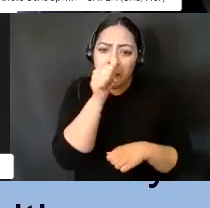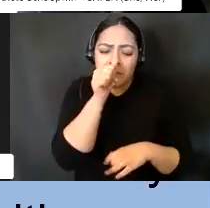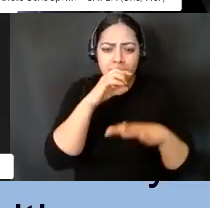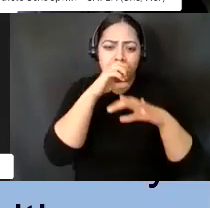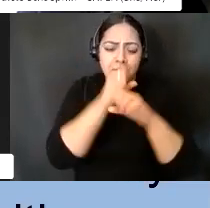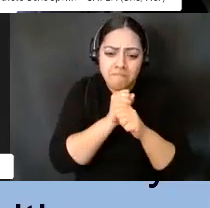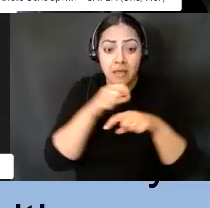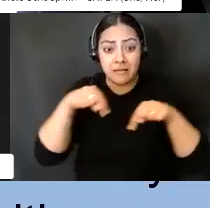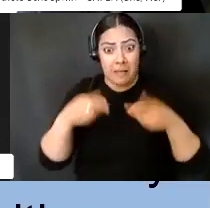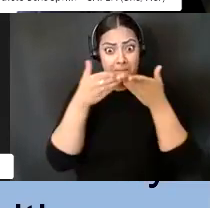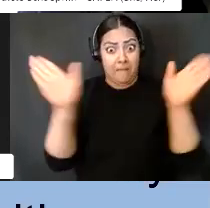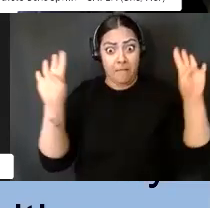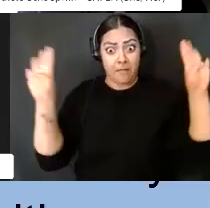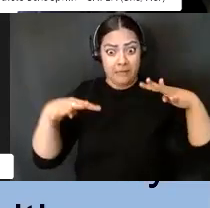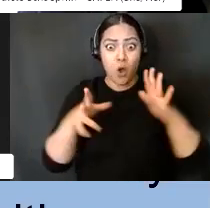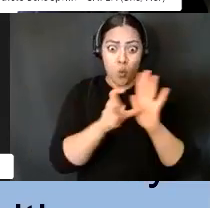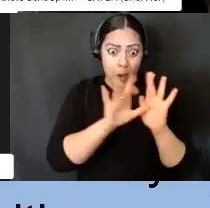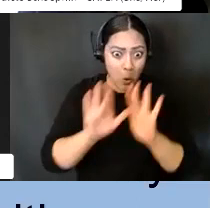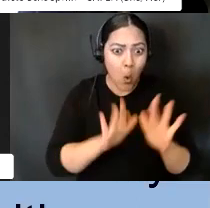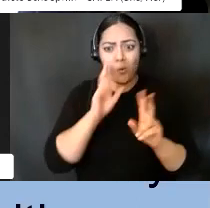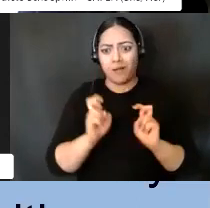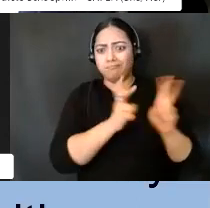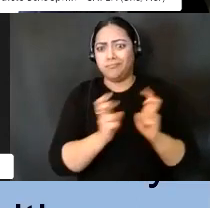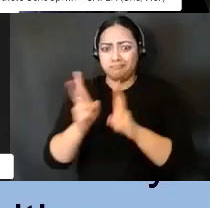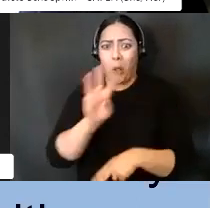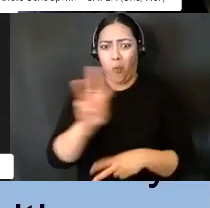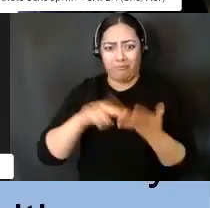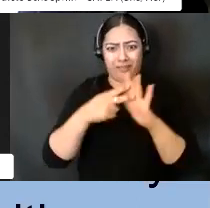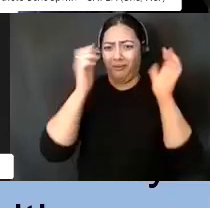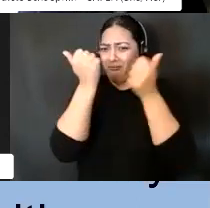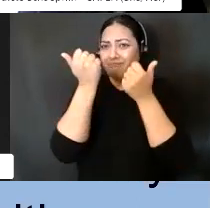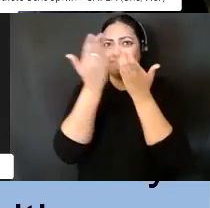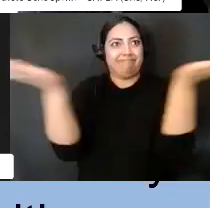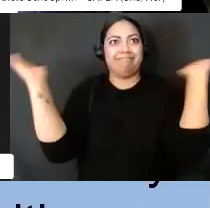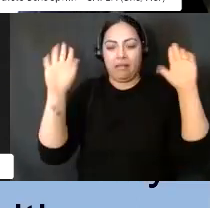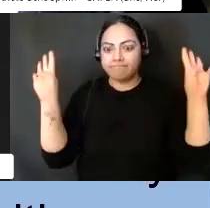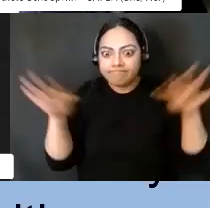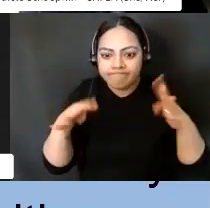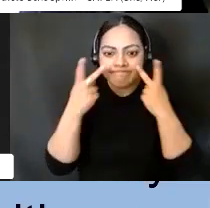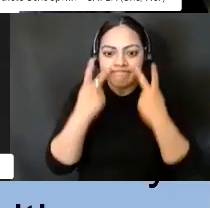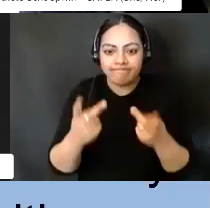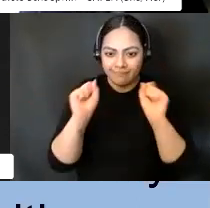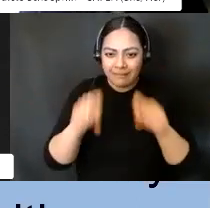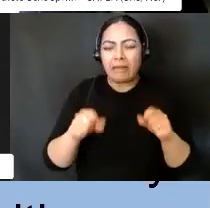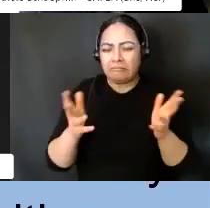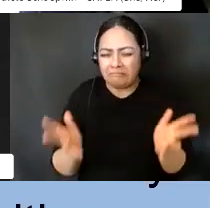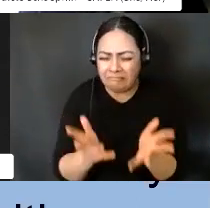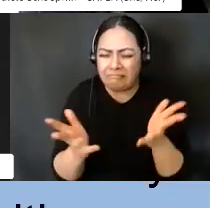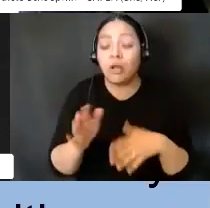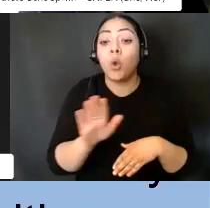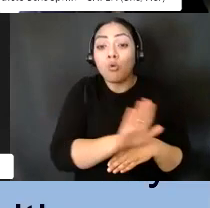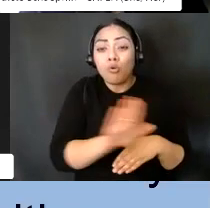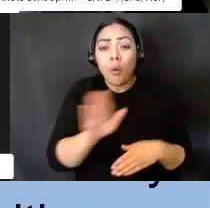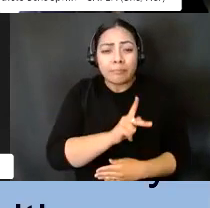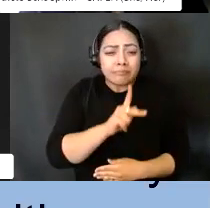is a public event and it is recorded and will be made available, visibly on websites, we're really encouraging you not to share